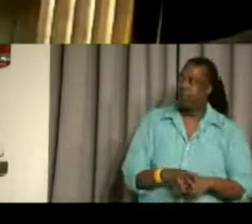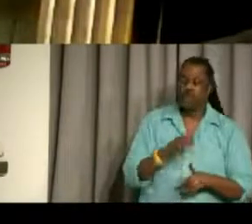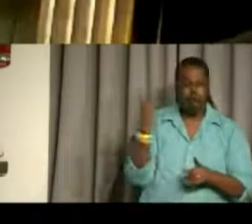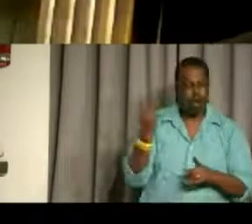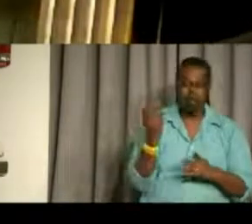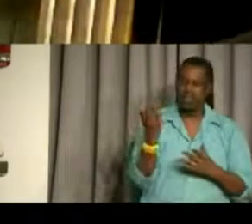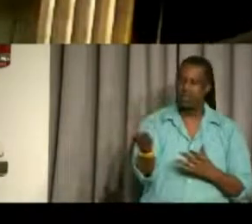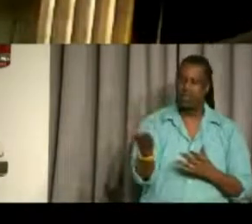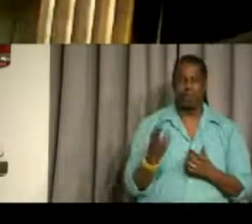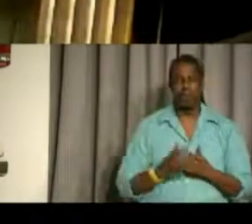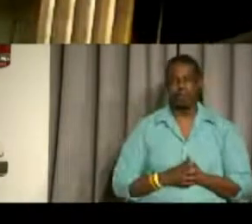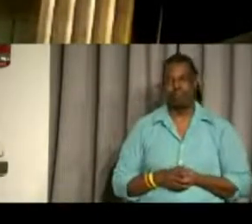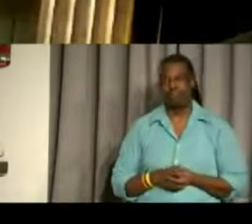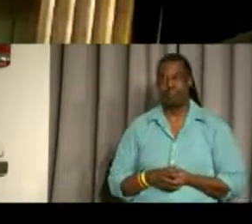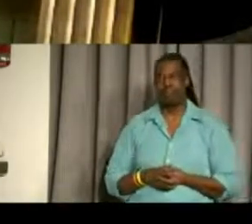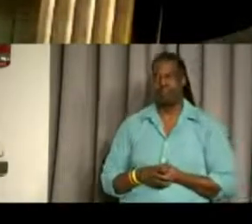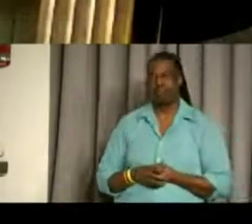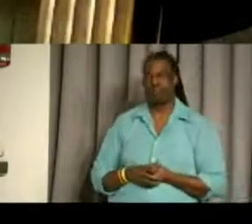times.